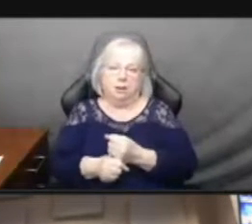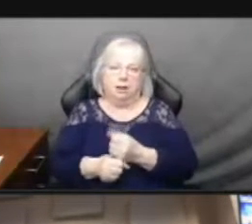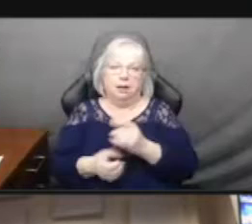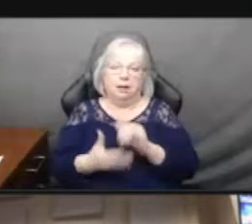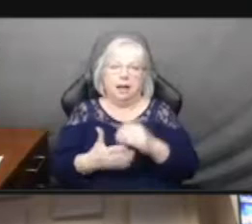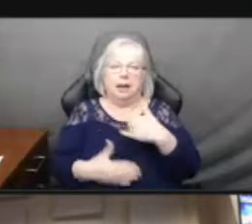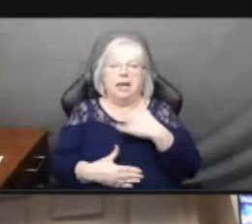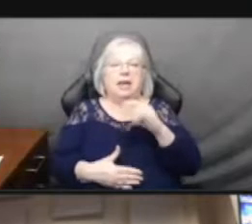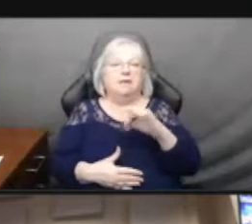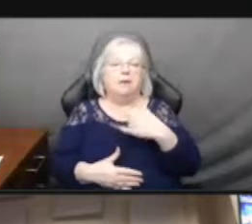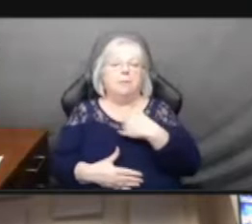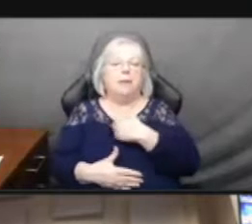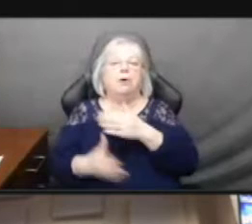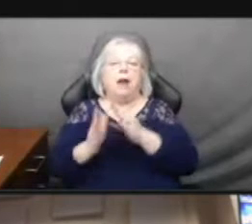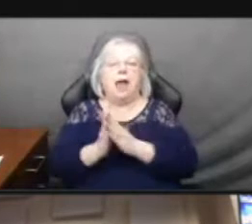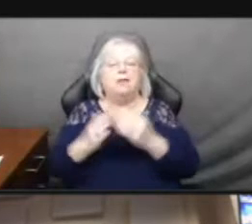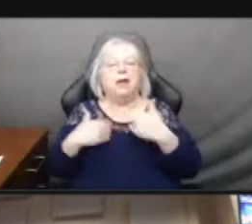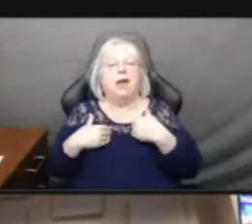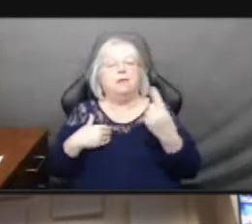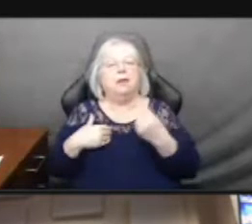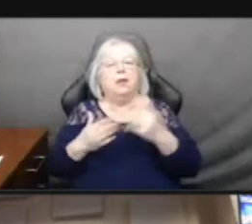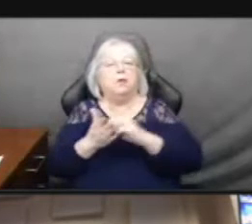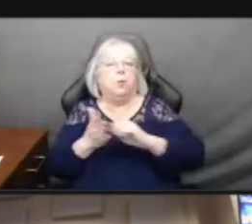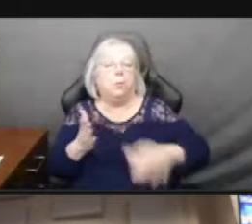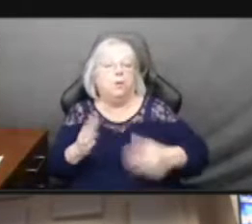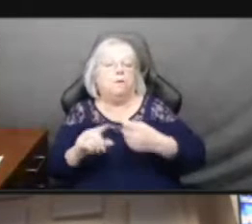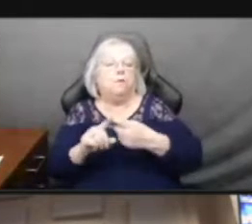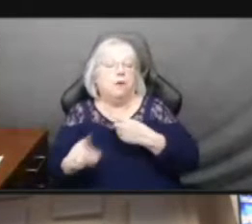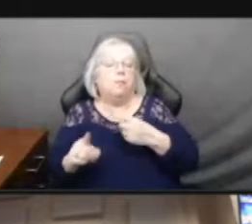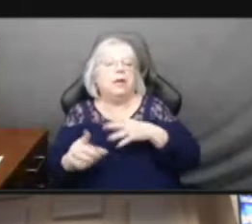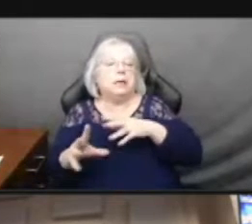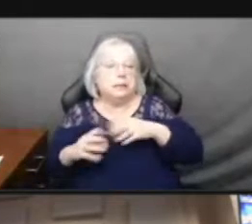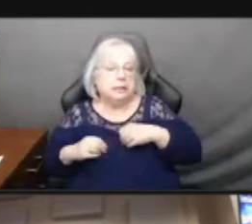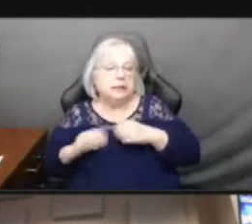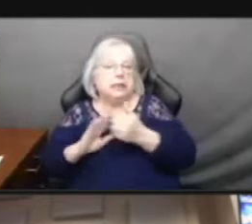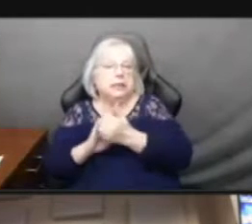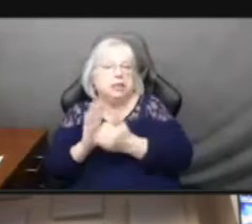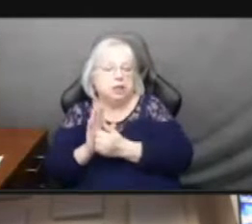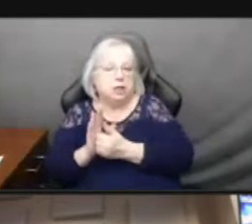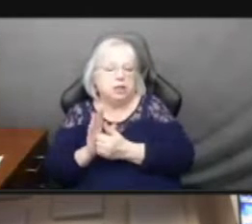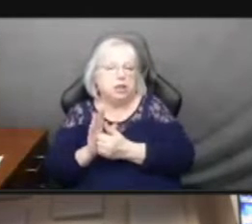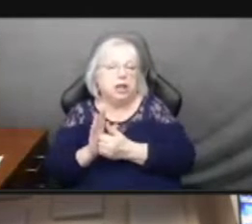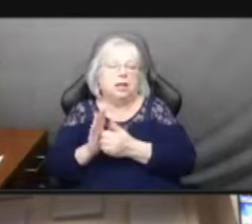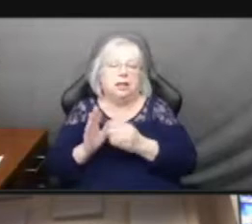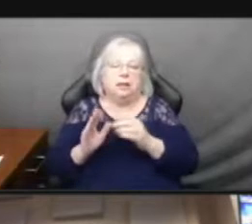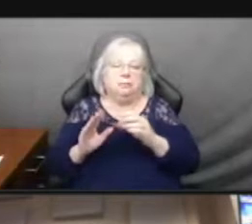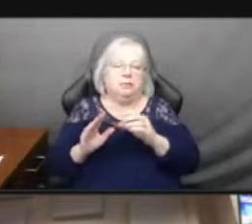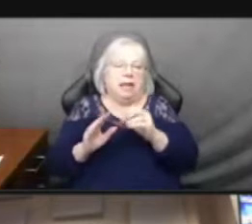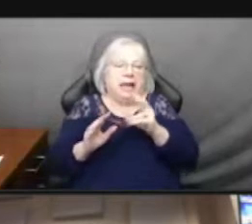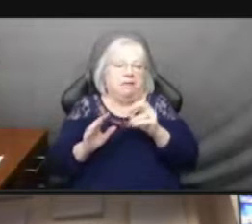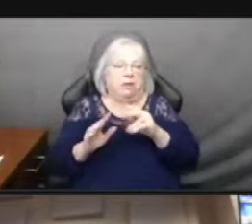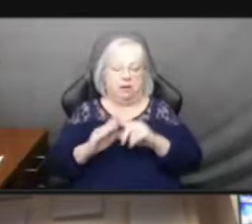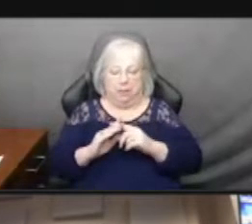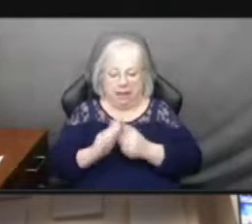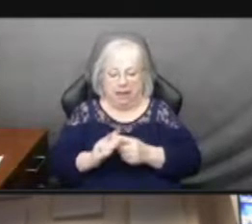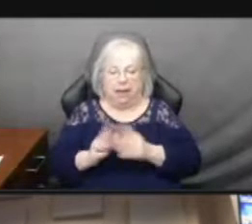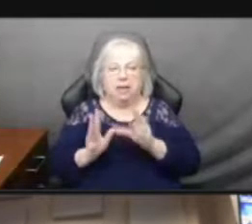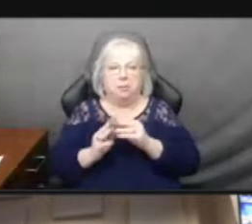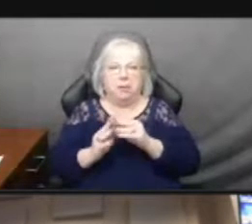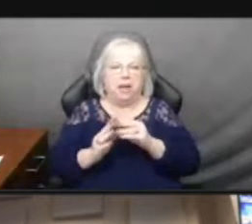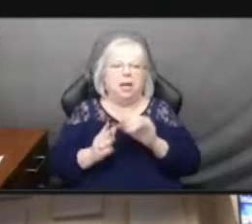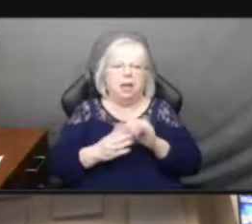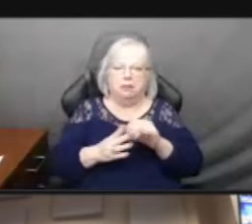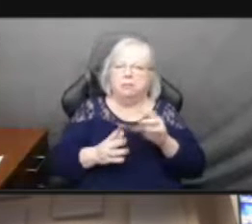member asks to remove something from the consent agenda, even as the meeting begins, it has been done so as a